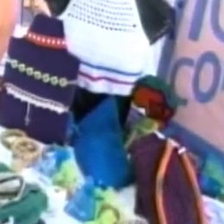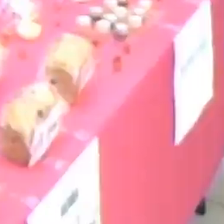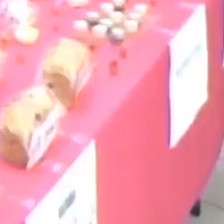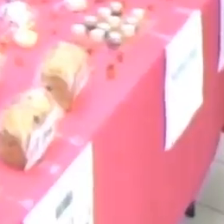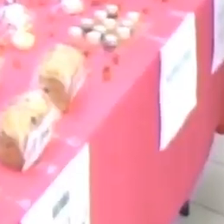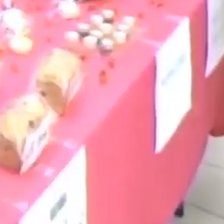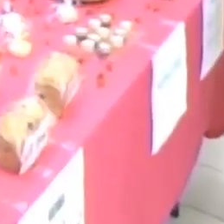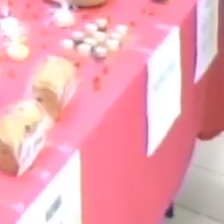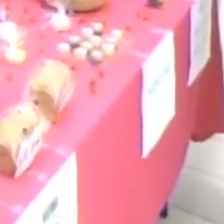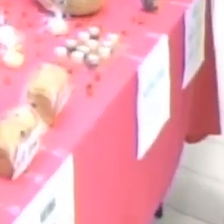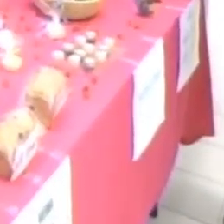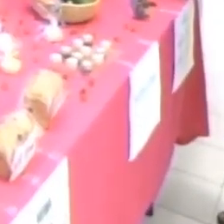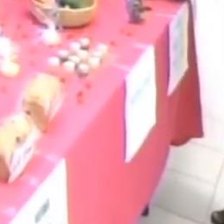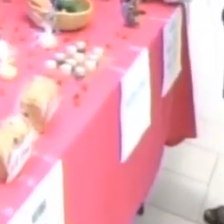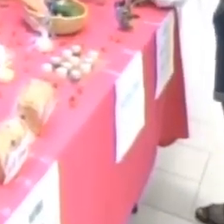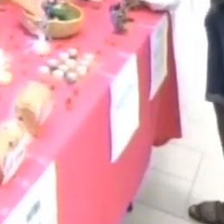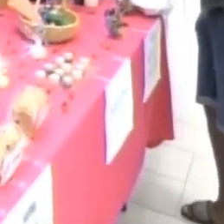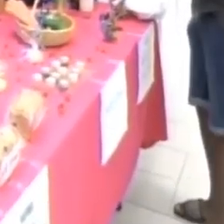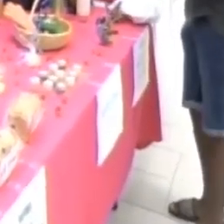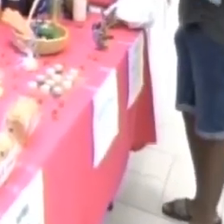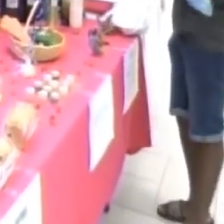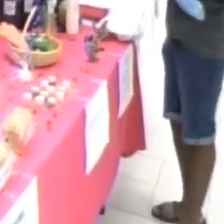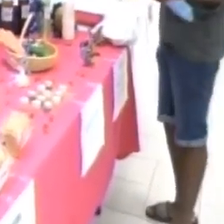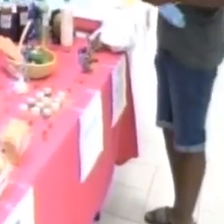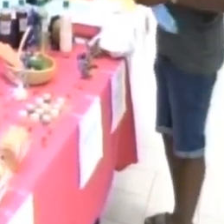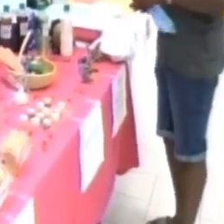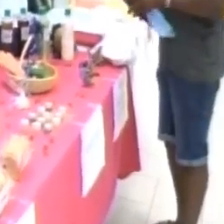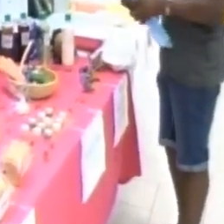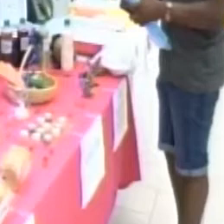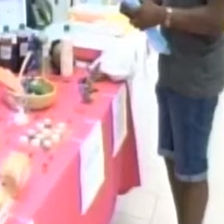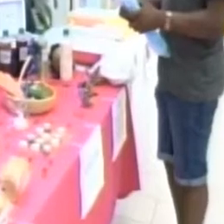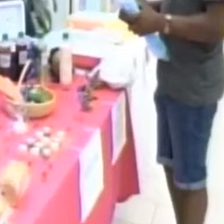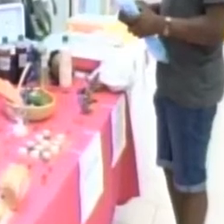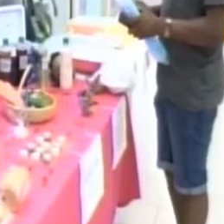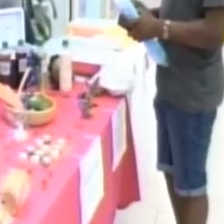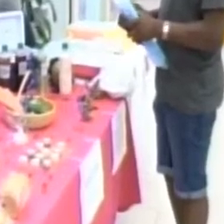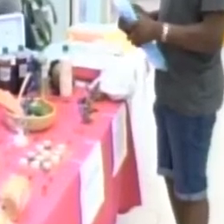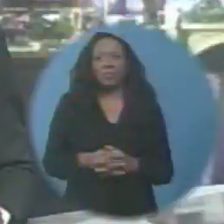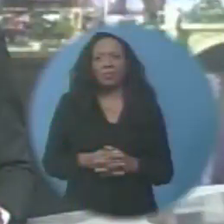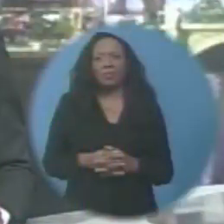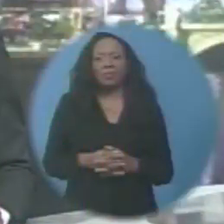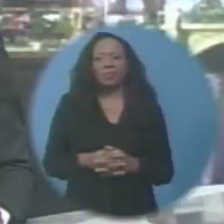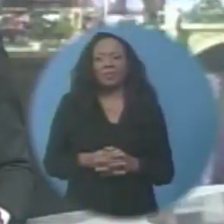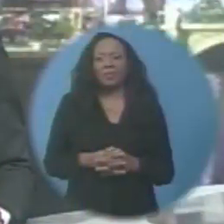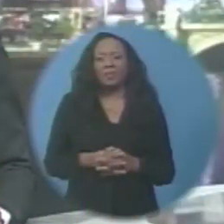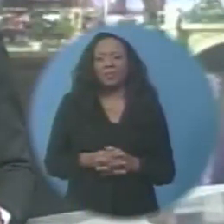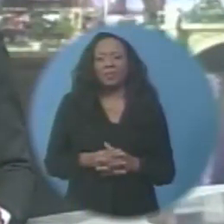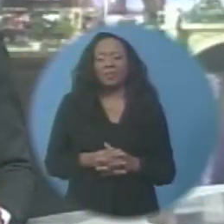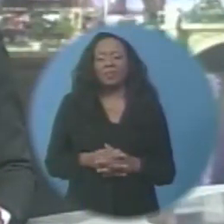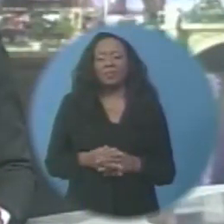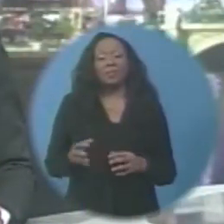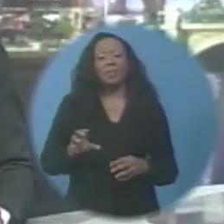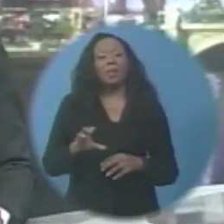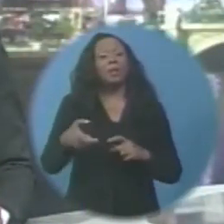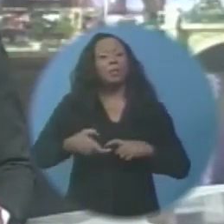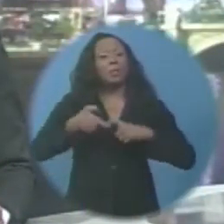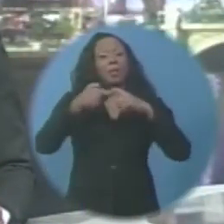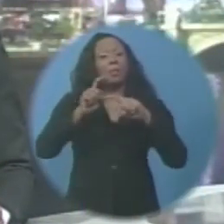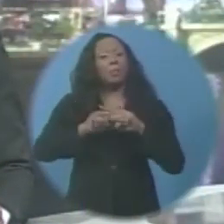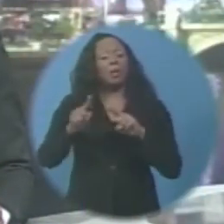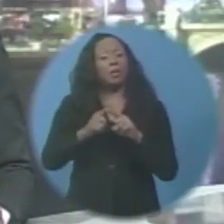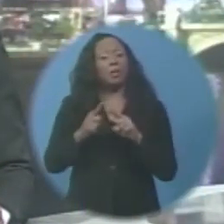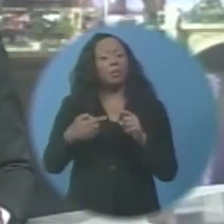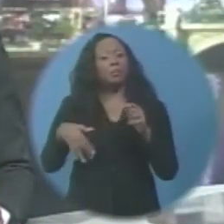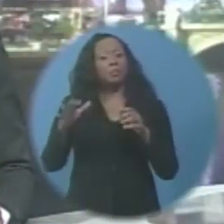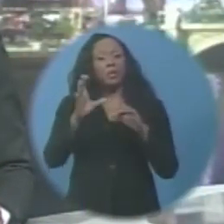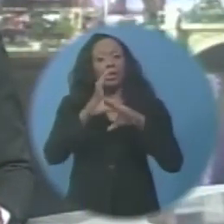clothing. Title sponsor Scotiabank says it is extremely pleased with this year's contributions. Well, we take another break here, but when we